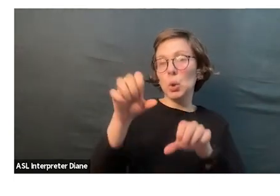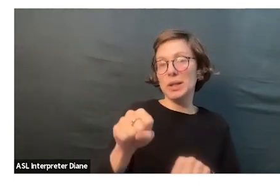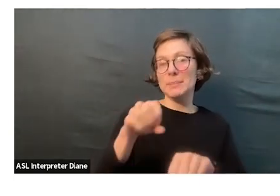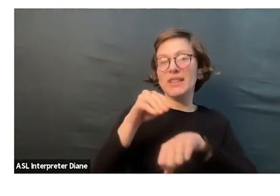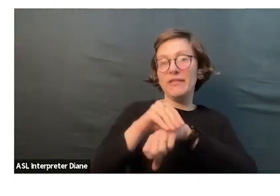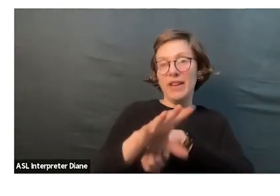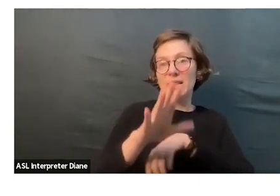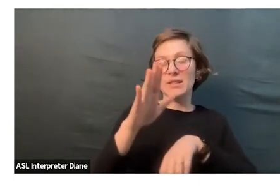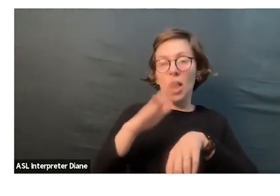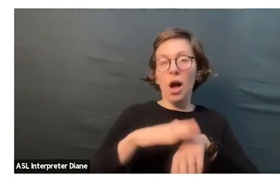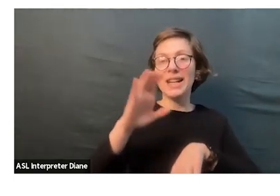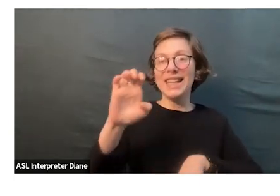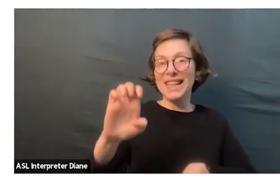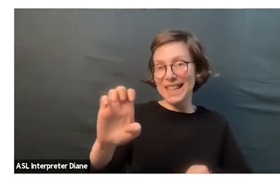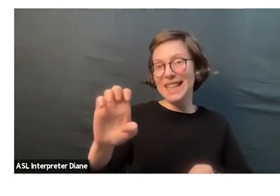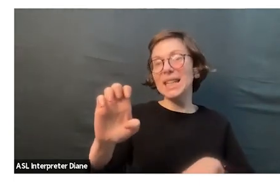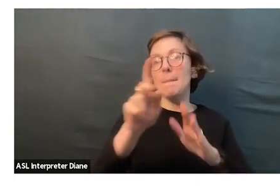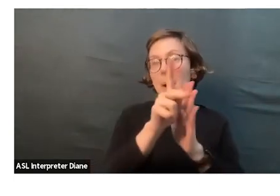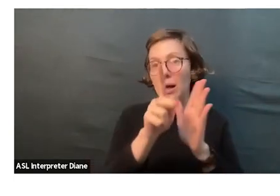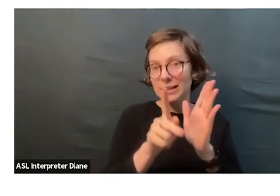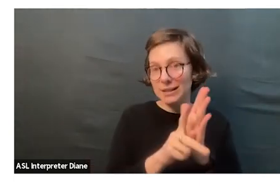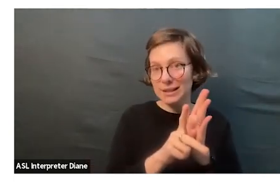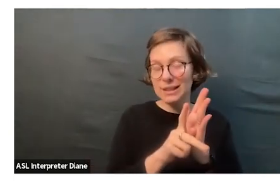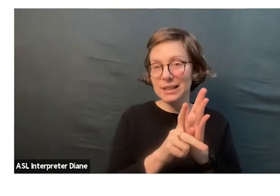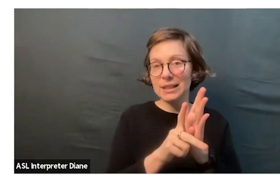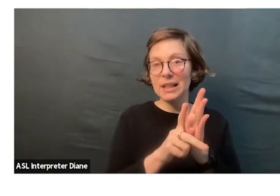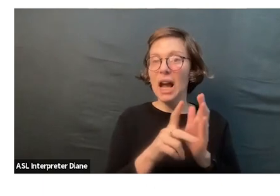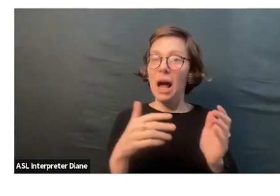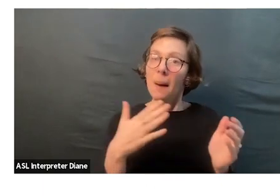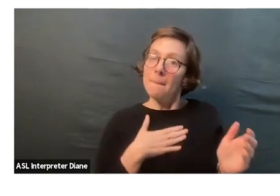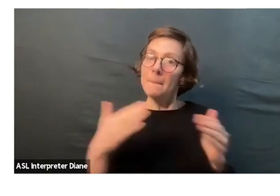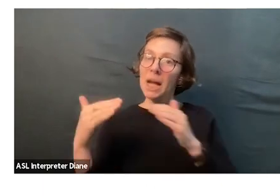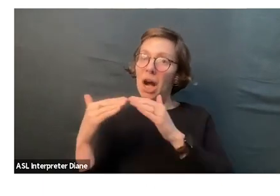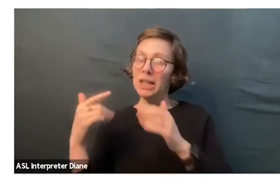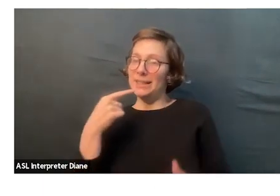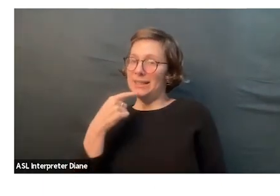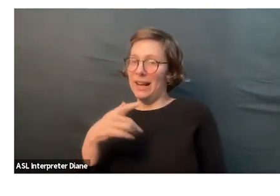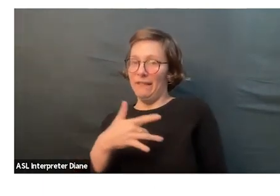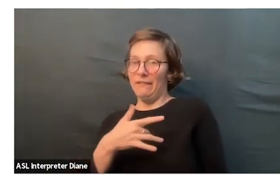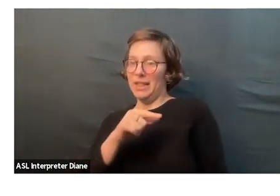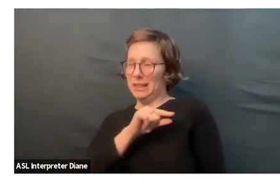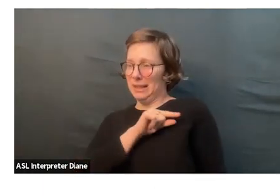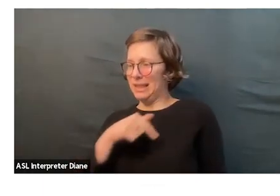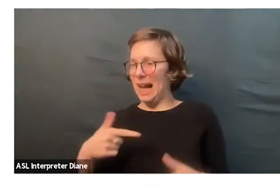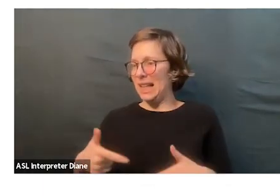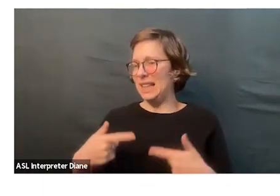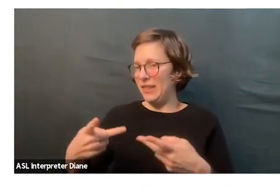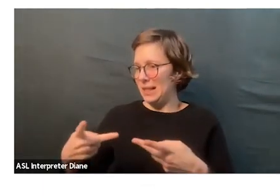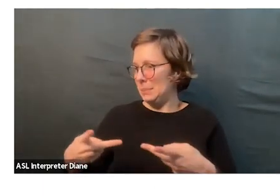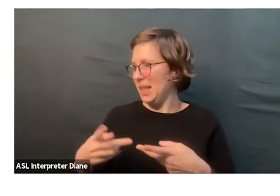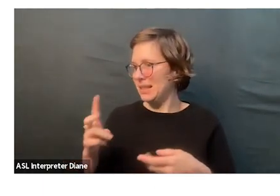going to be better, and that we have to share that privilege with other people who aren't as lucky. And I looked at her and I said,